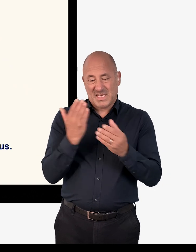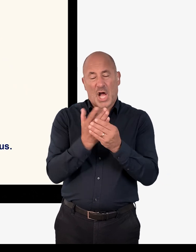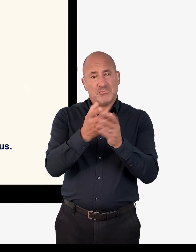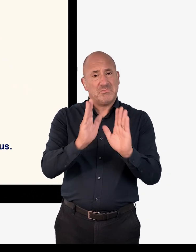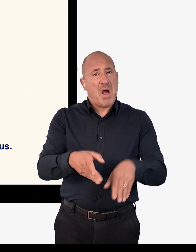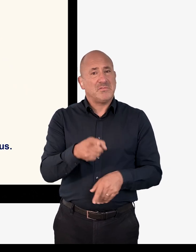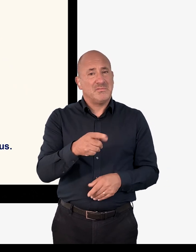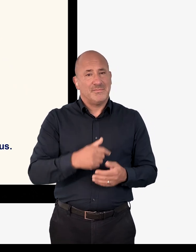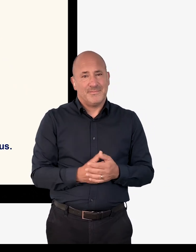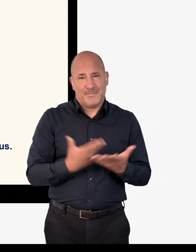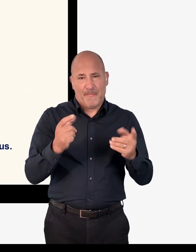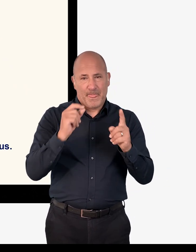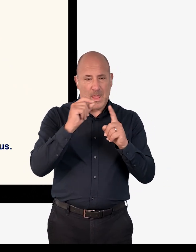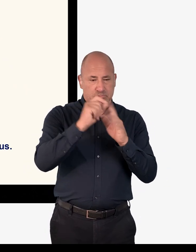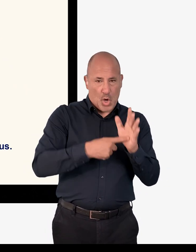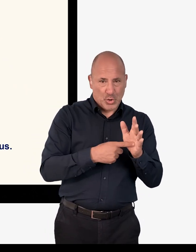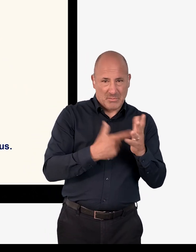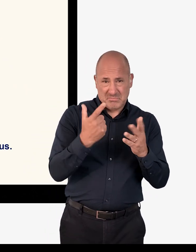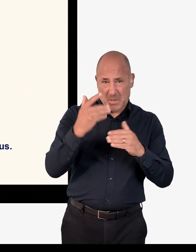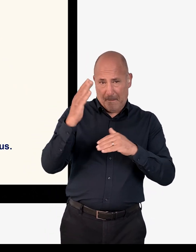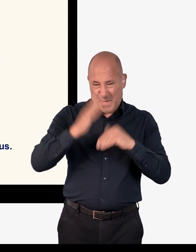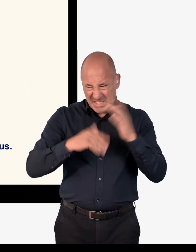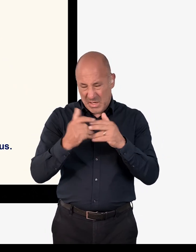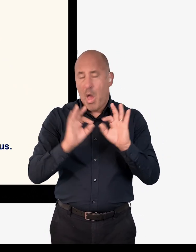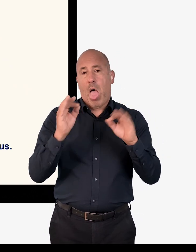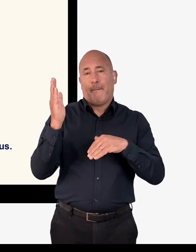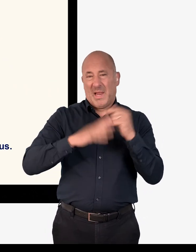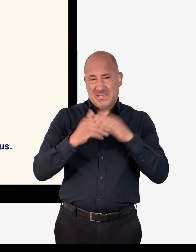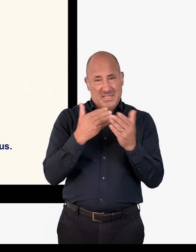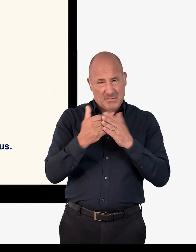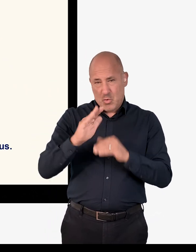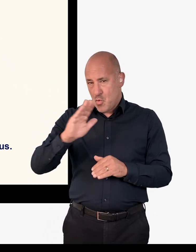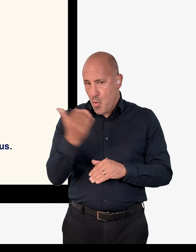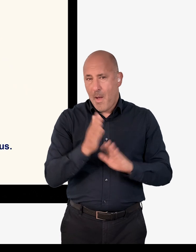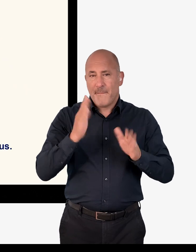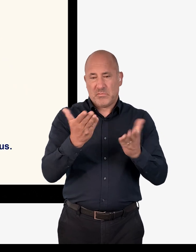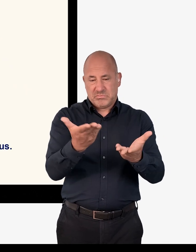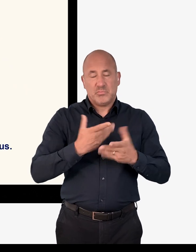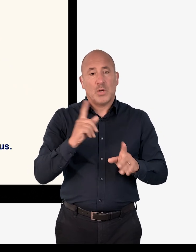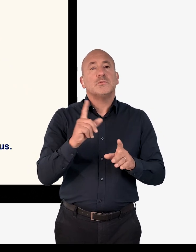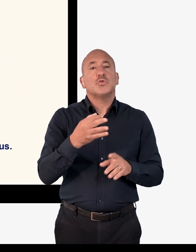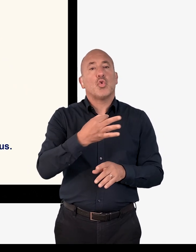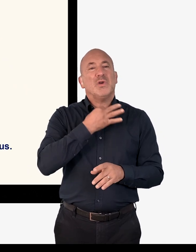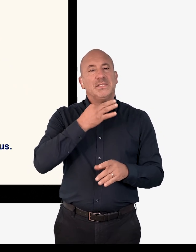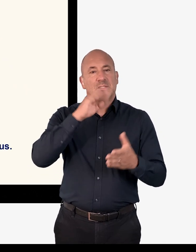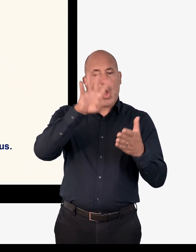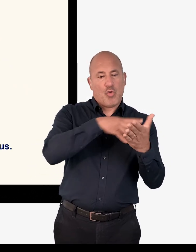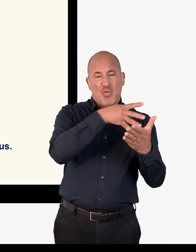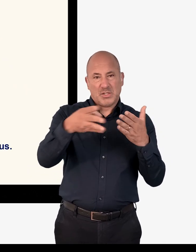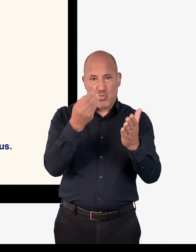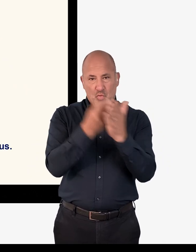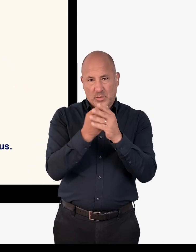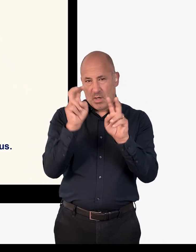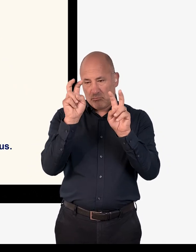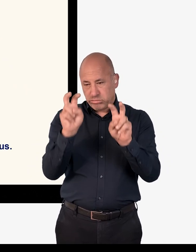Mandatory attachments. All projects, building and non-building, are required to submit a costed risk register